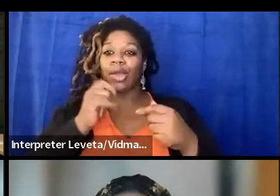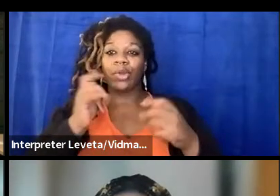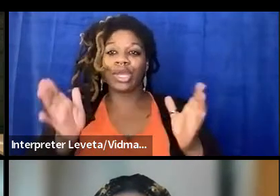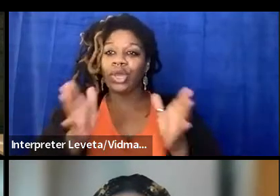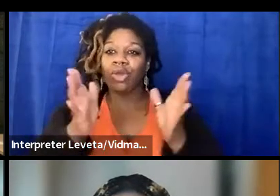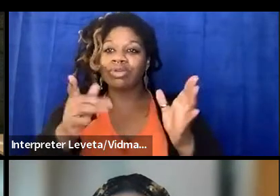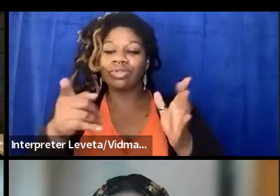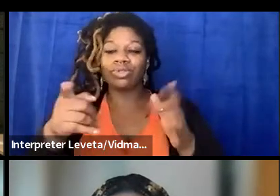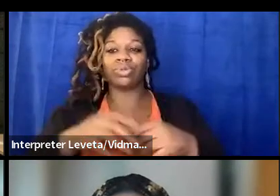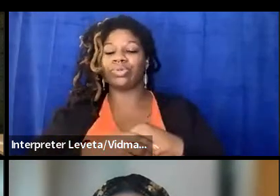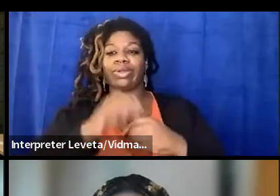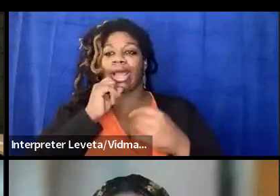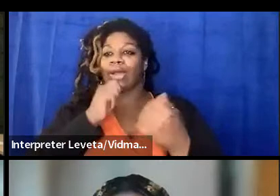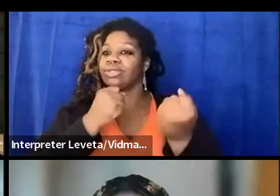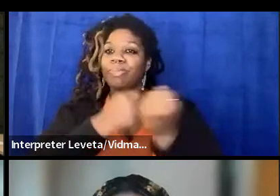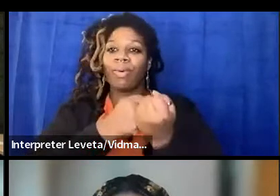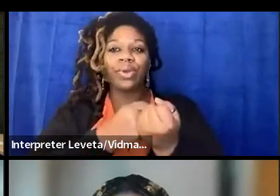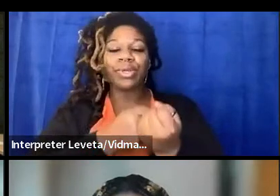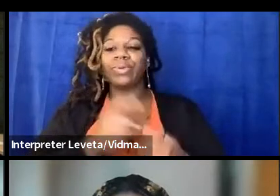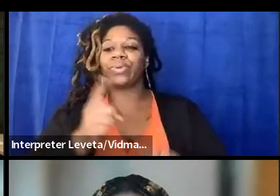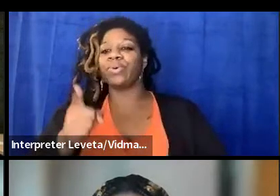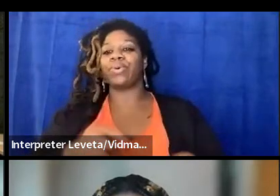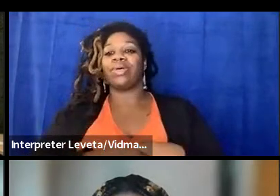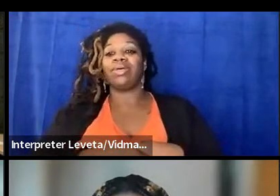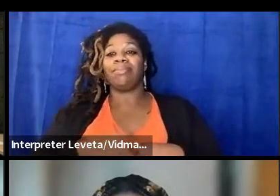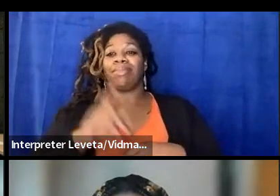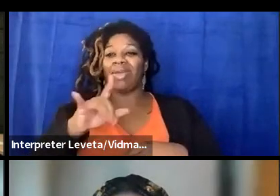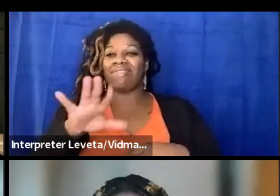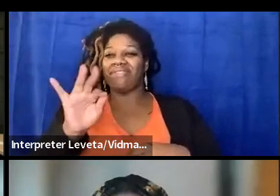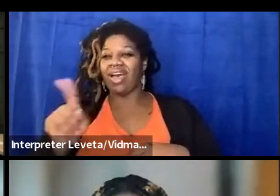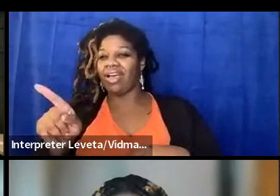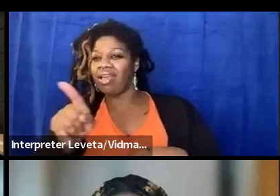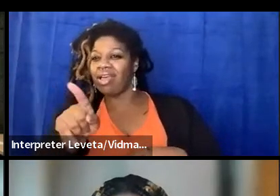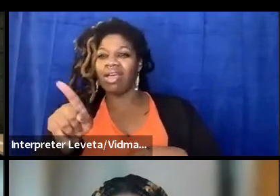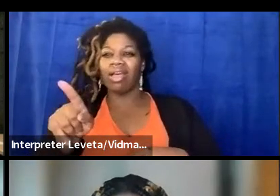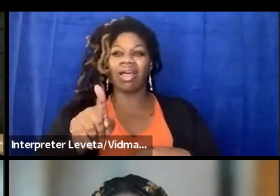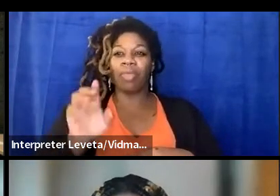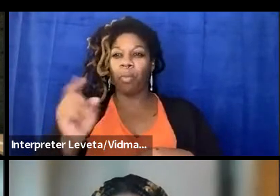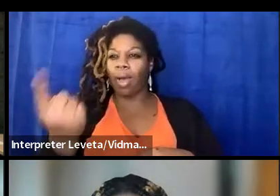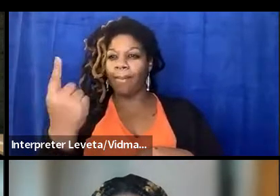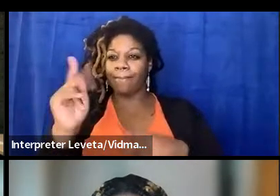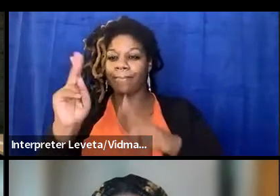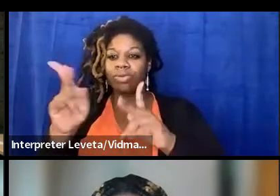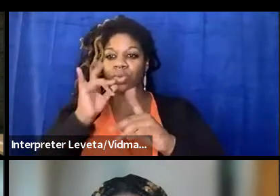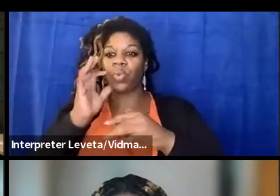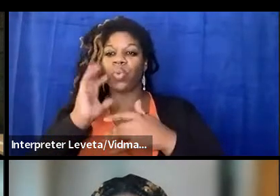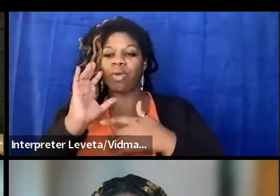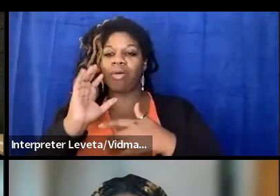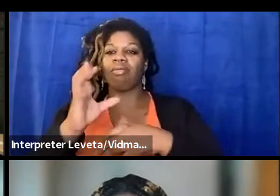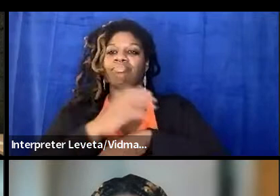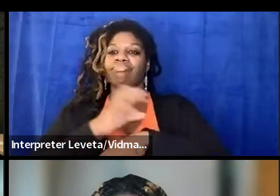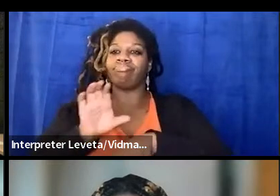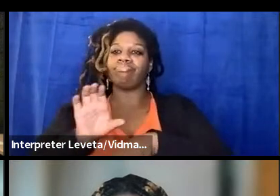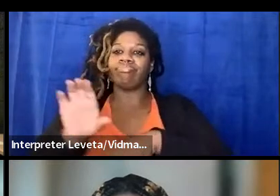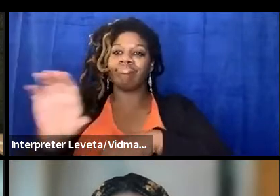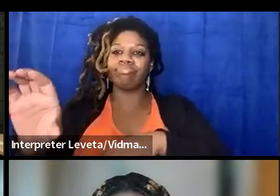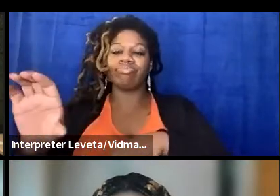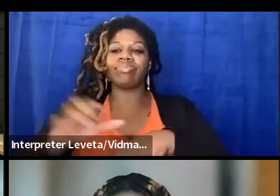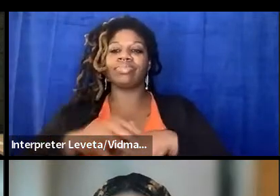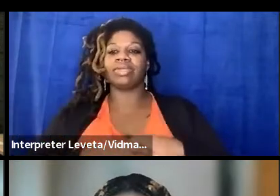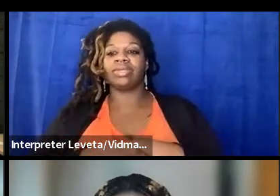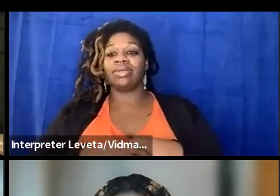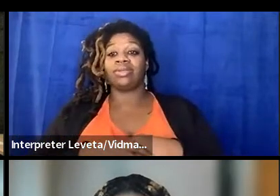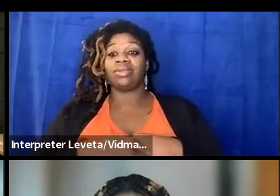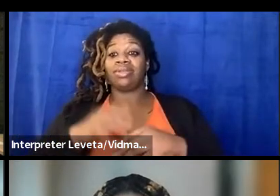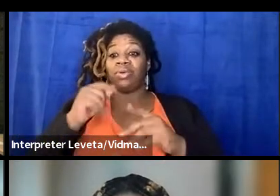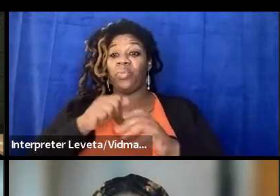definitely have to, find that person that's going to be there to empower you. In the STEM fields, sometimes it can be